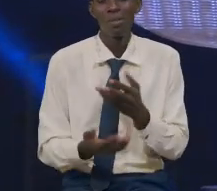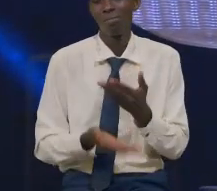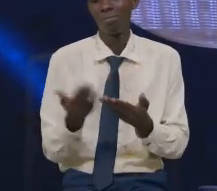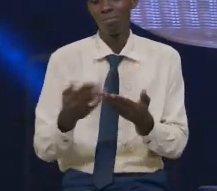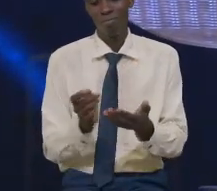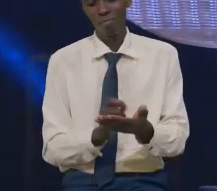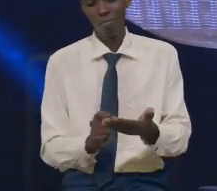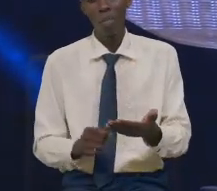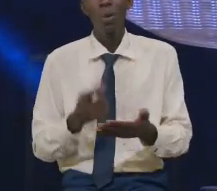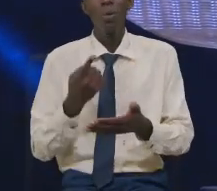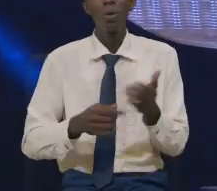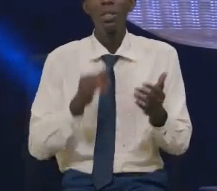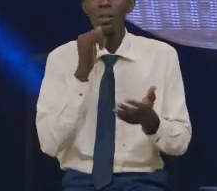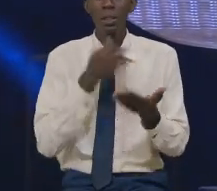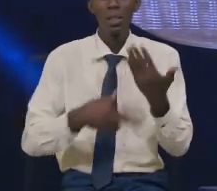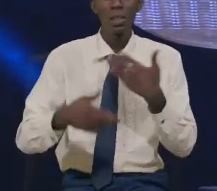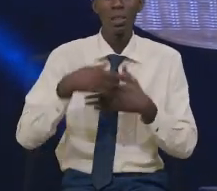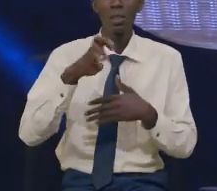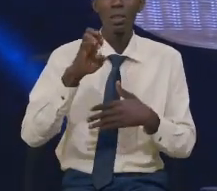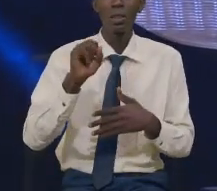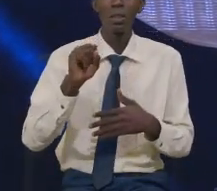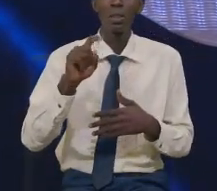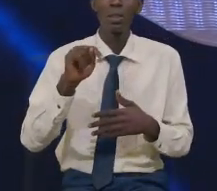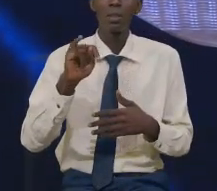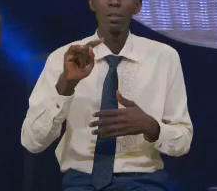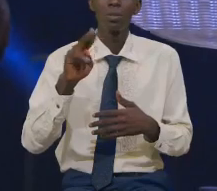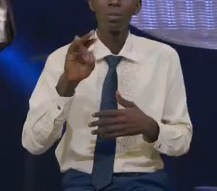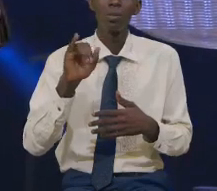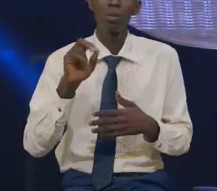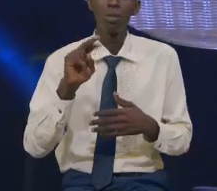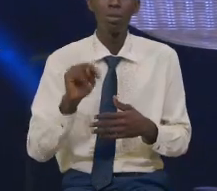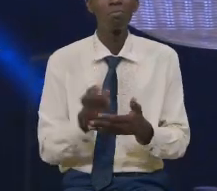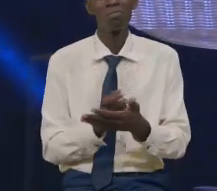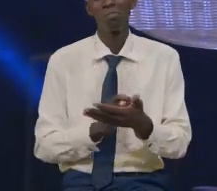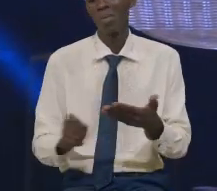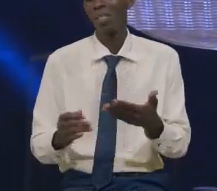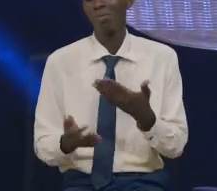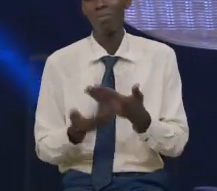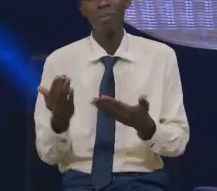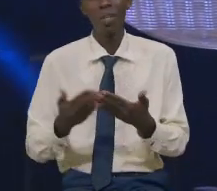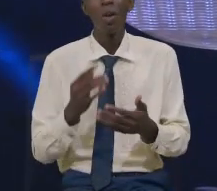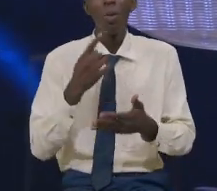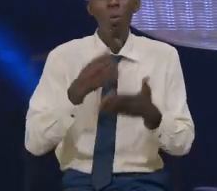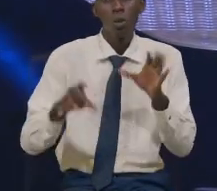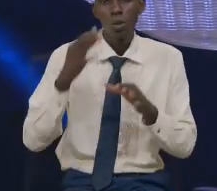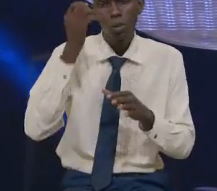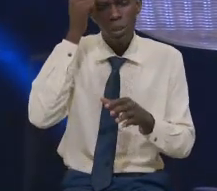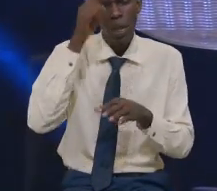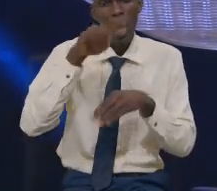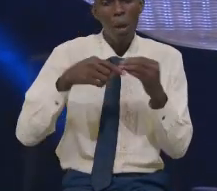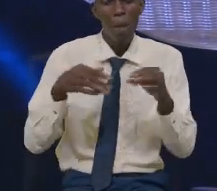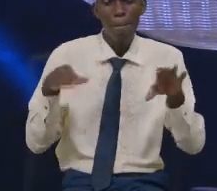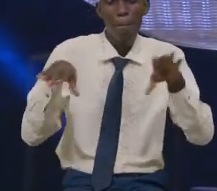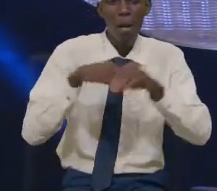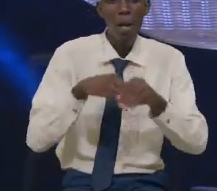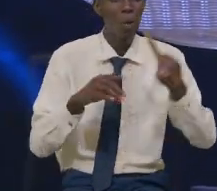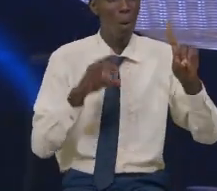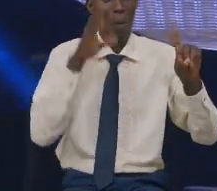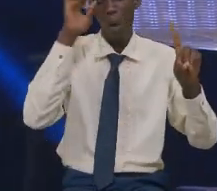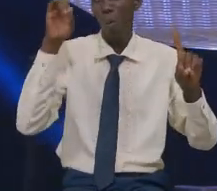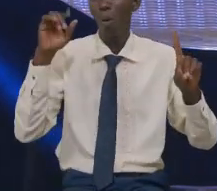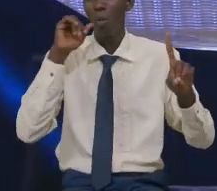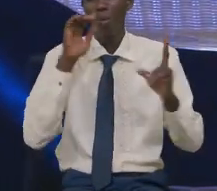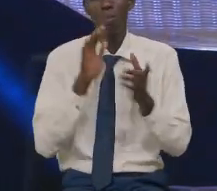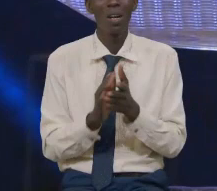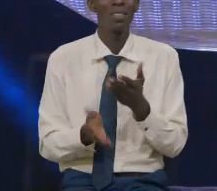What's restitution? He writes that down. And what do you know about marriage? One man, one woman. He writes all that down. What do you know about